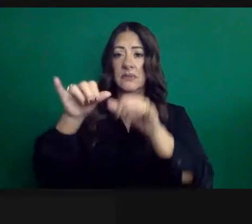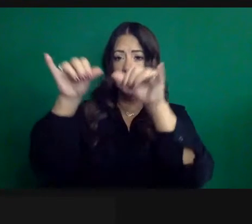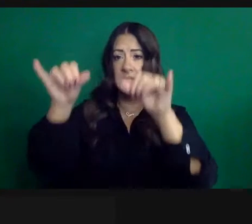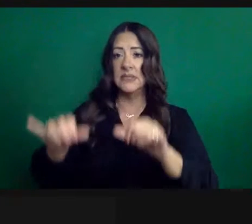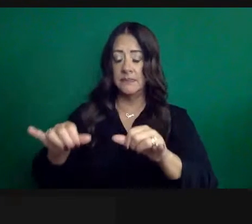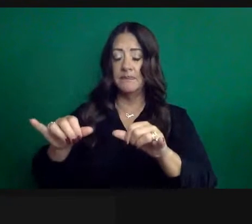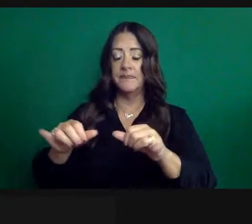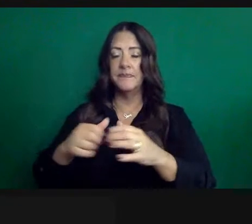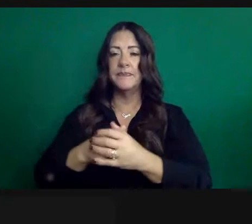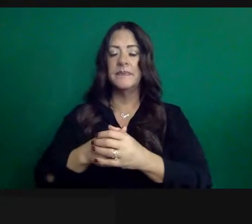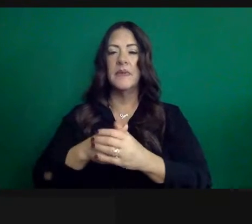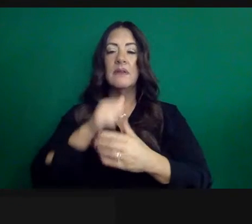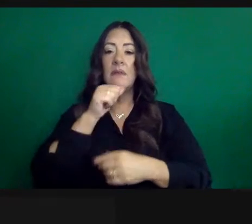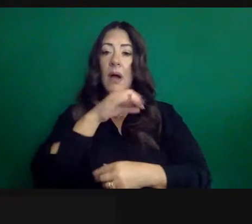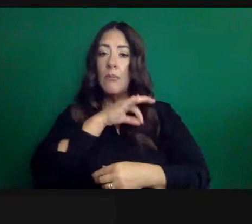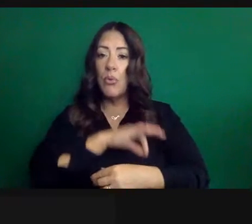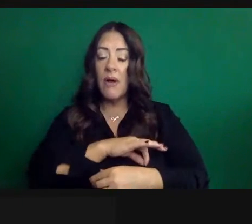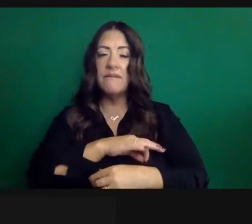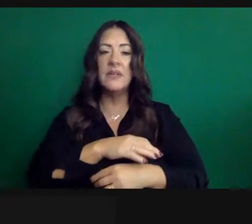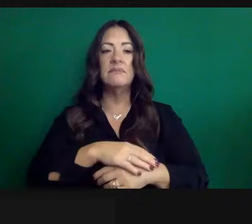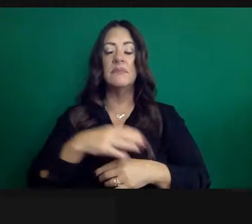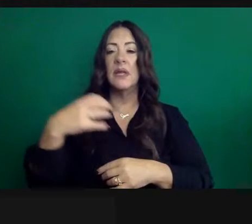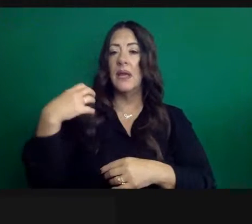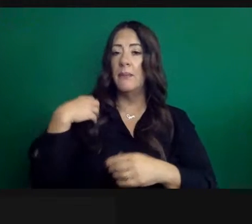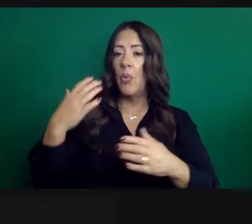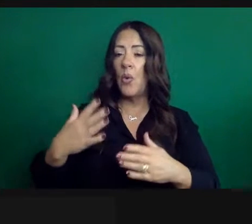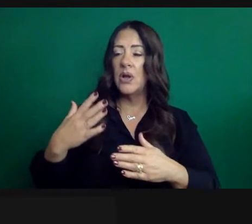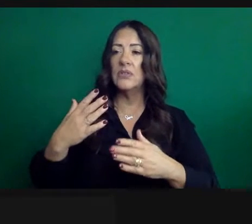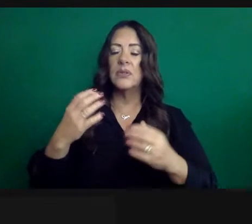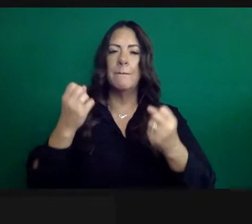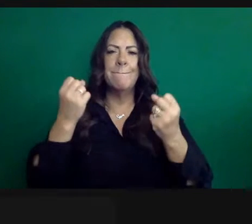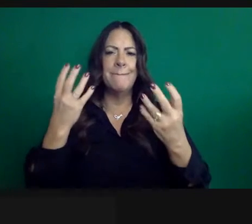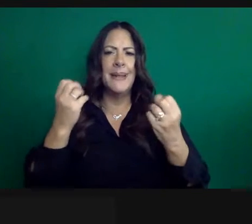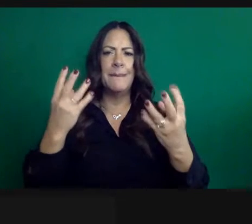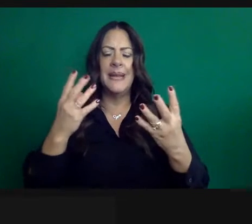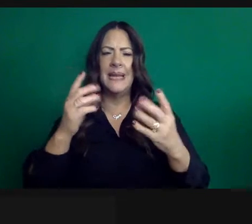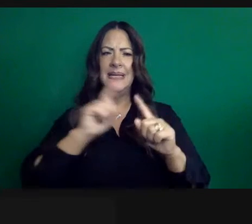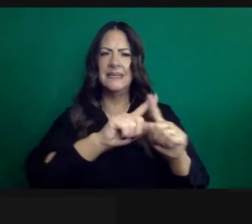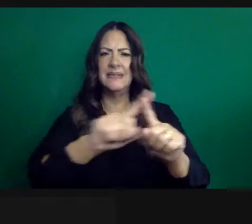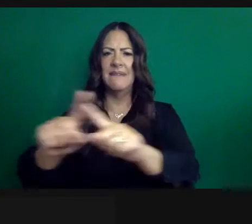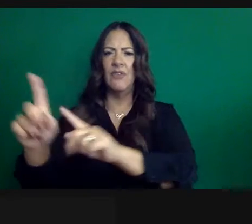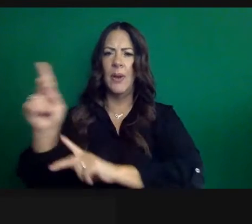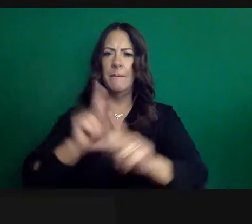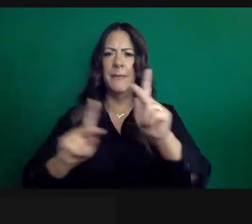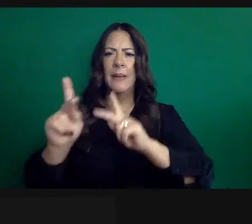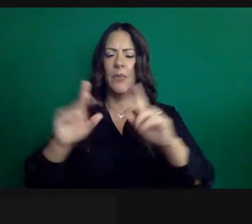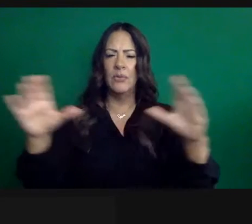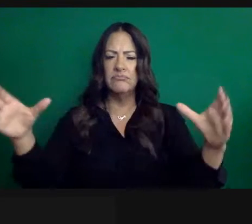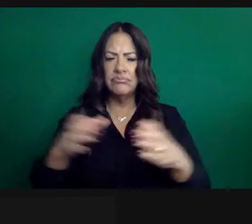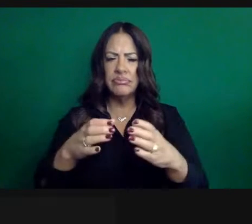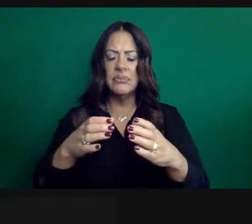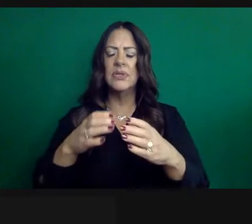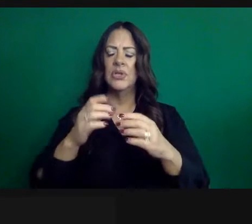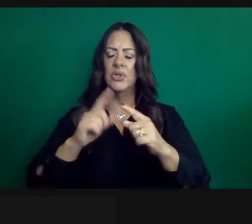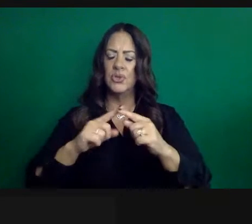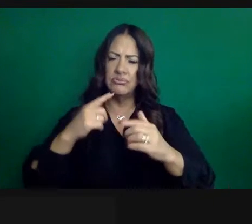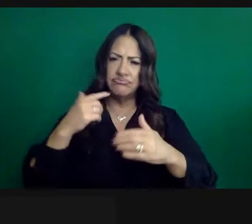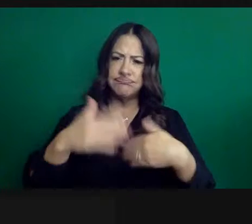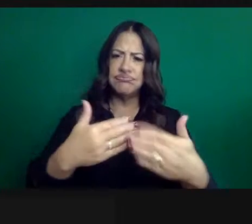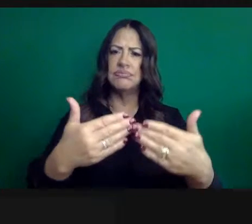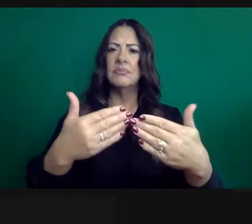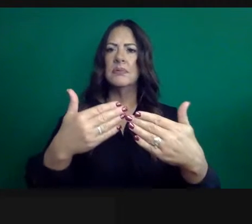our nonprofits, our employers, really bringing a number of people together to accelerate